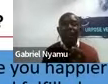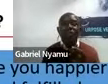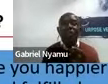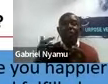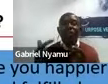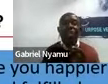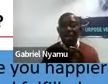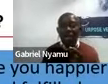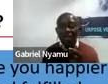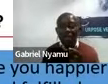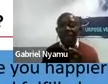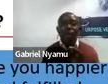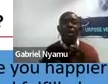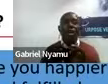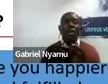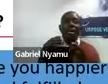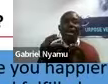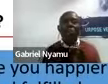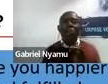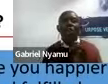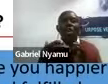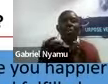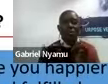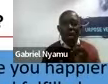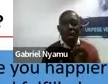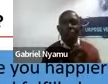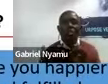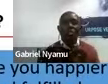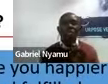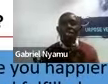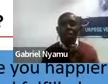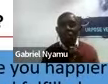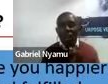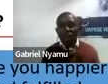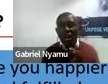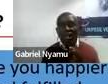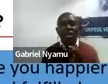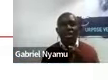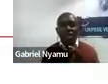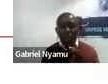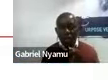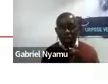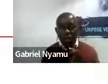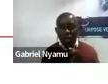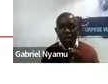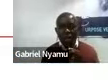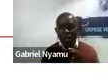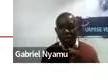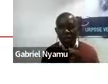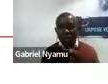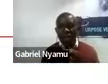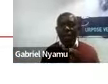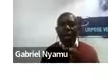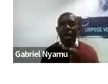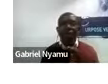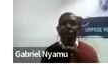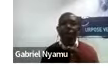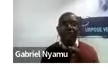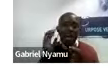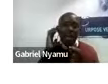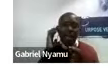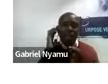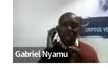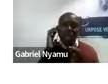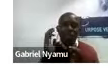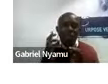resigning, to actually expedite myself. So you get more deployed beyond just the confines of your job description. Now,